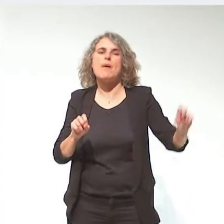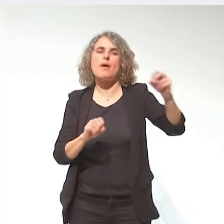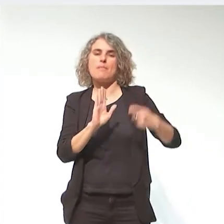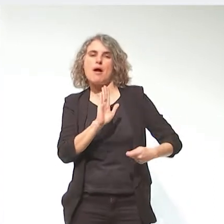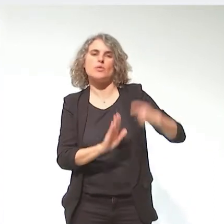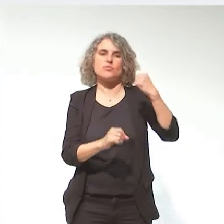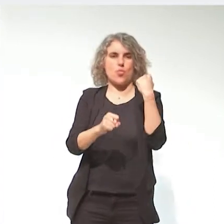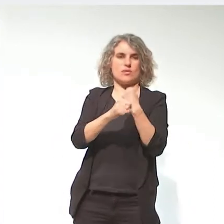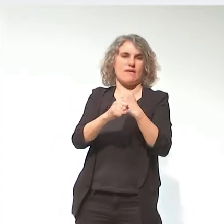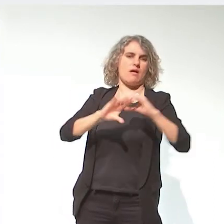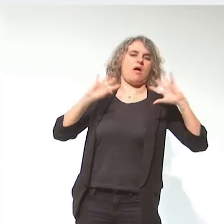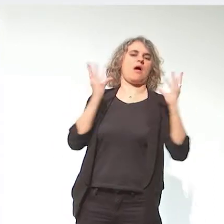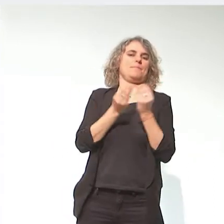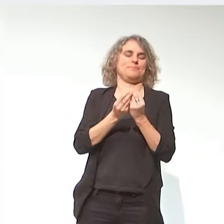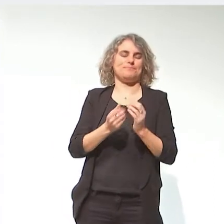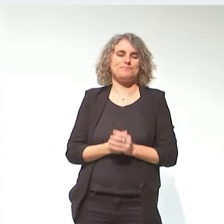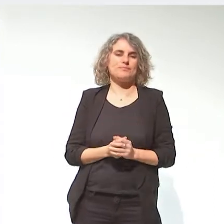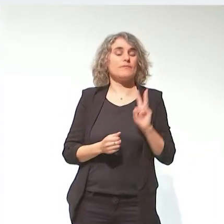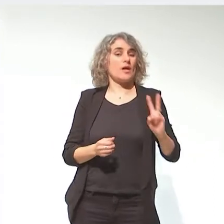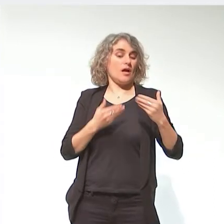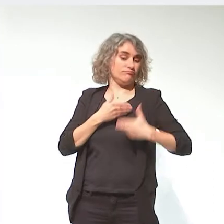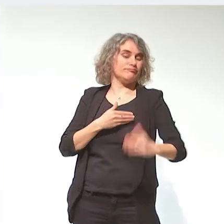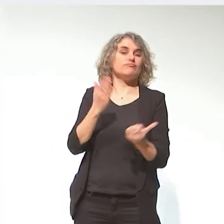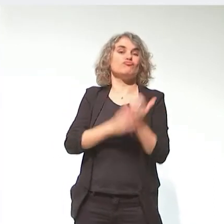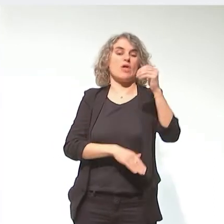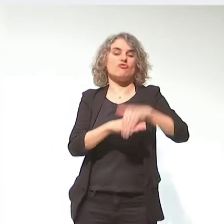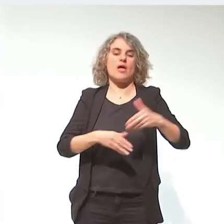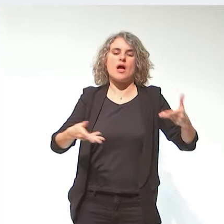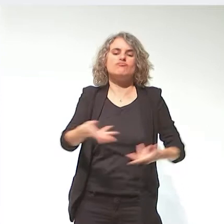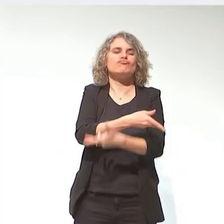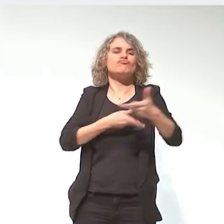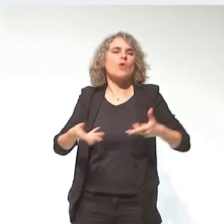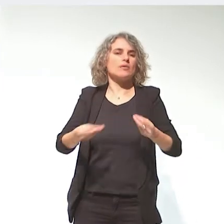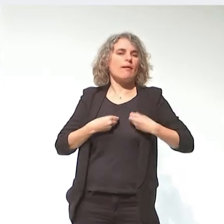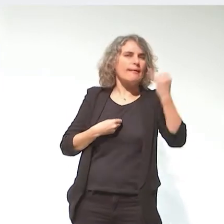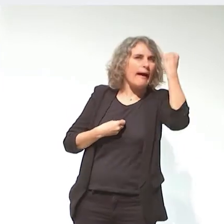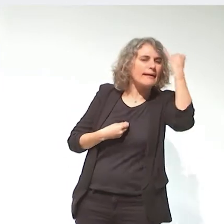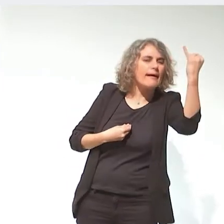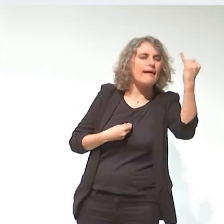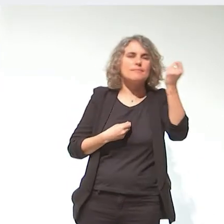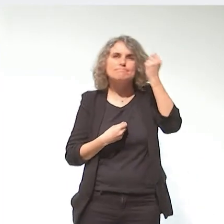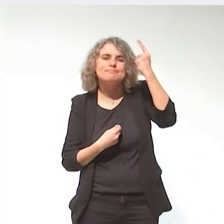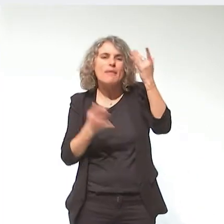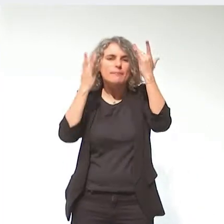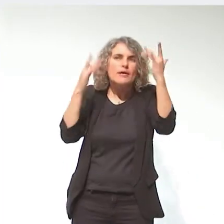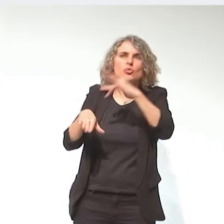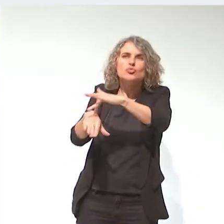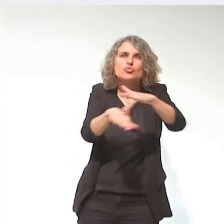exchange will provide ideas and experiences to contribute to our action going